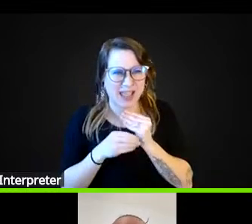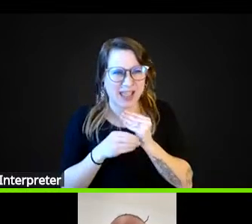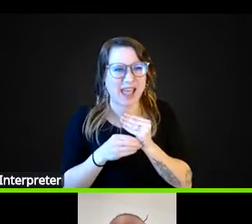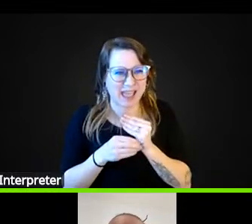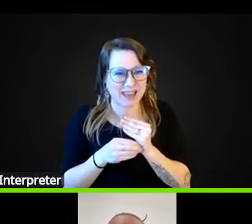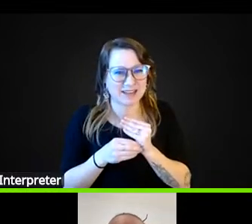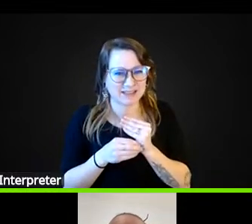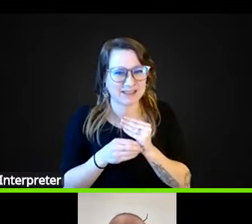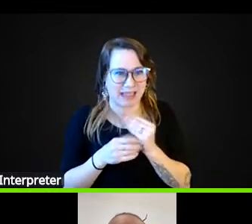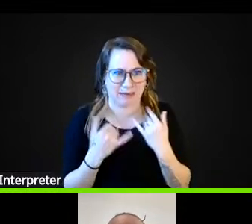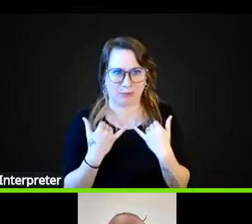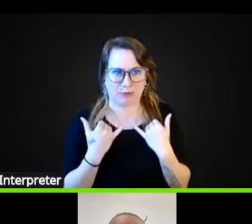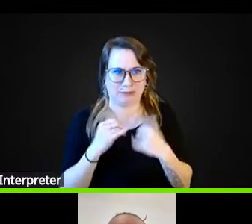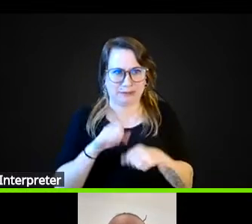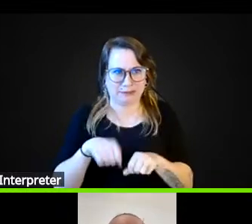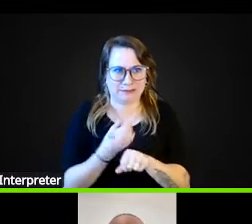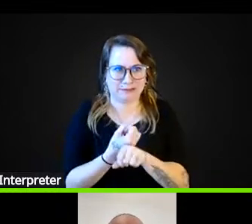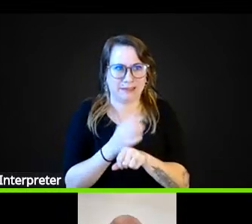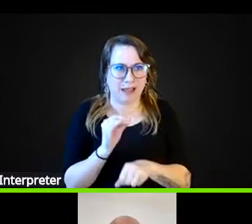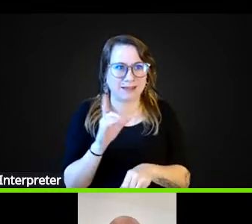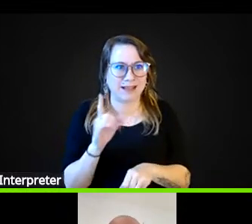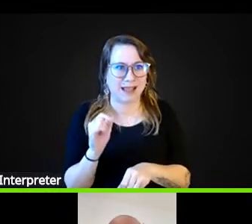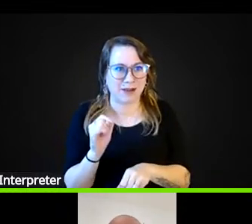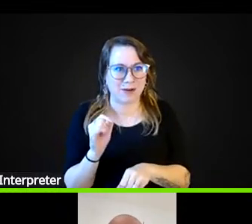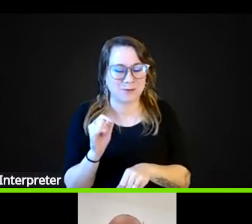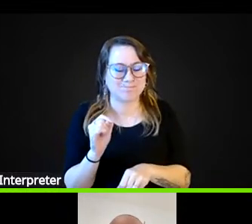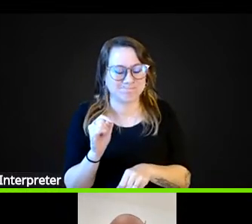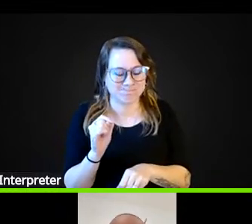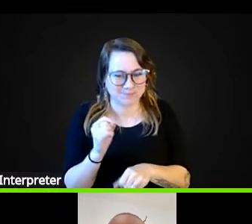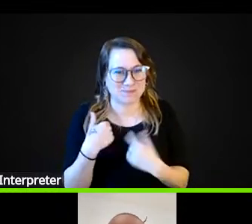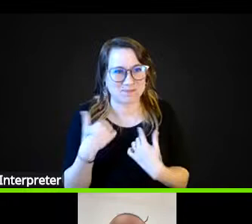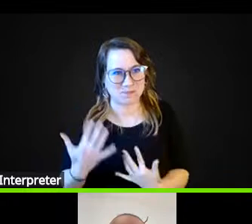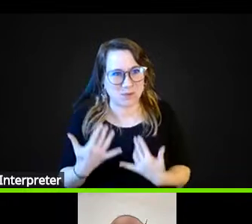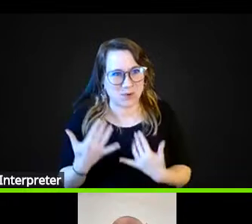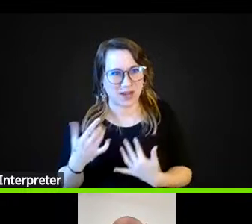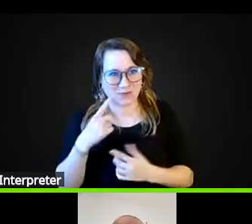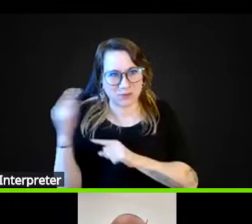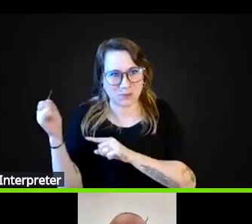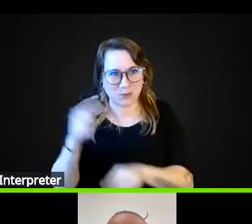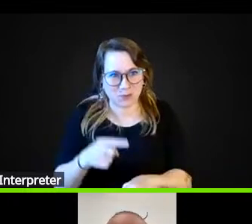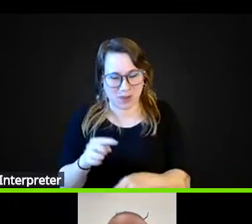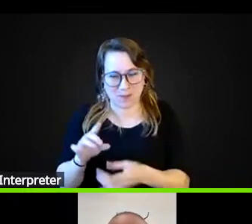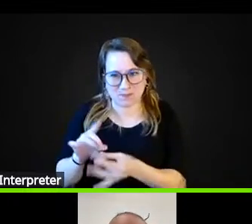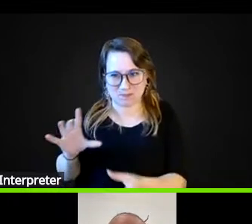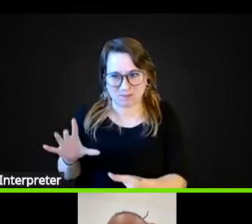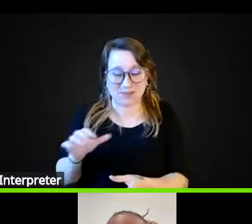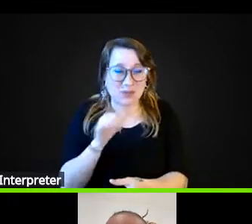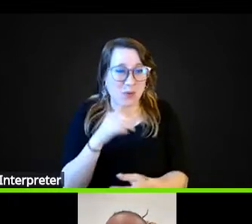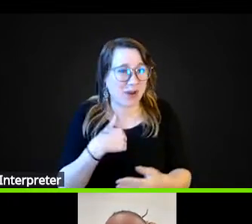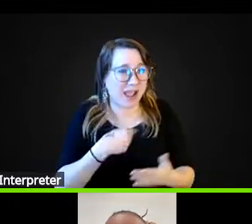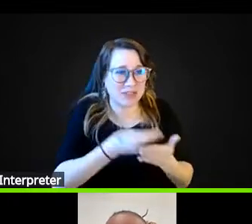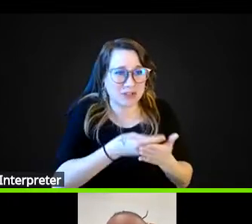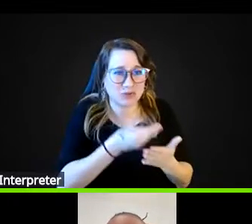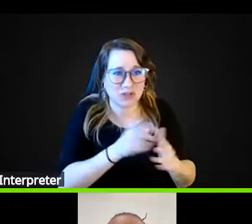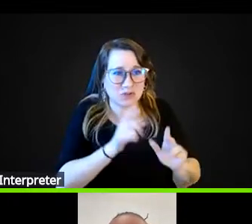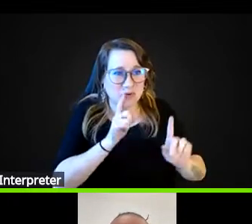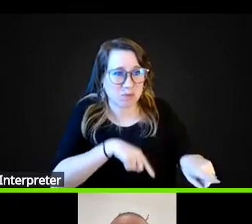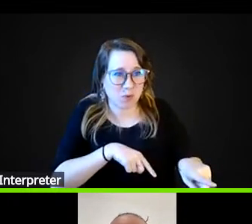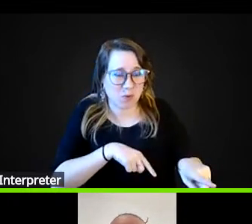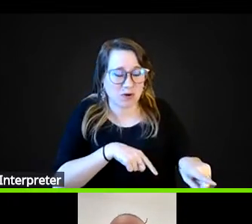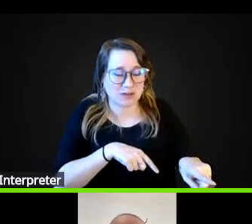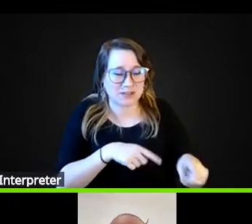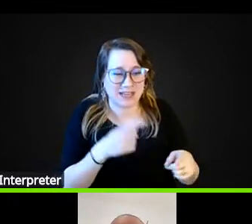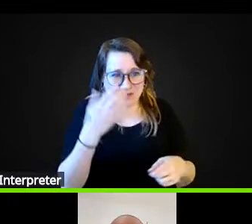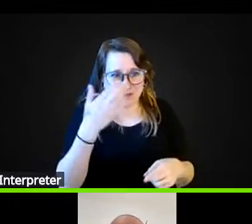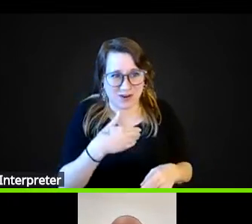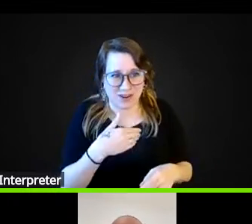currently locked out, so I'm waiting on a locksmith. I don't have the treasurer or the QFR report in front of me, but it